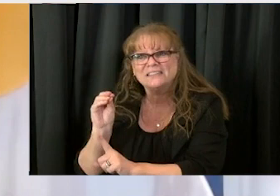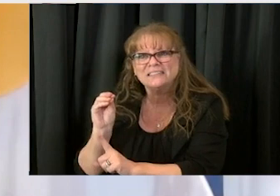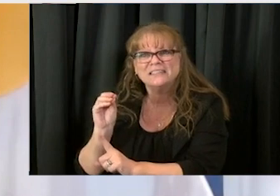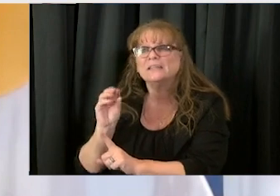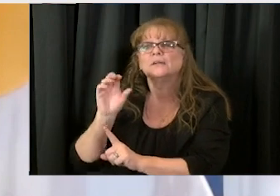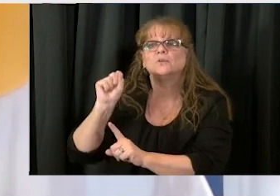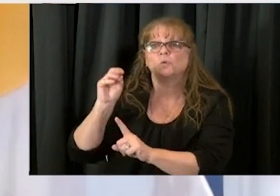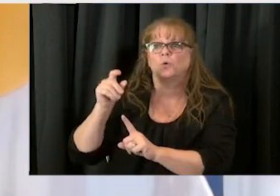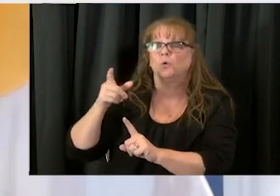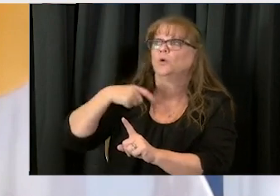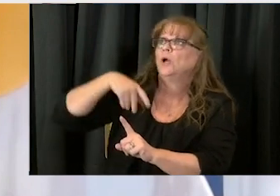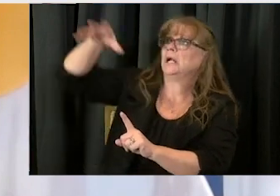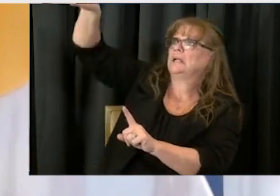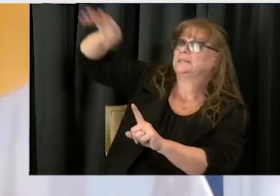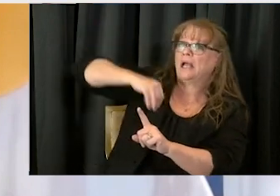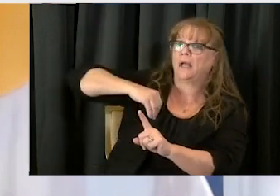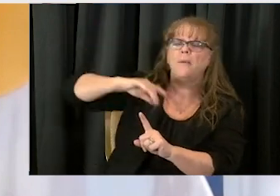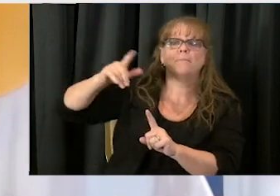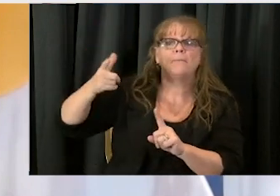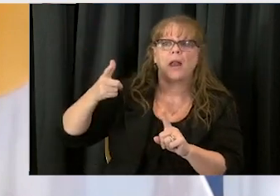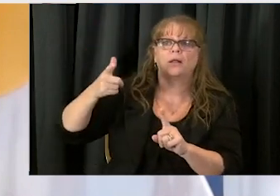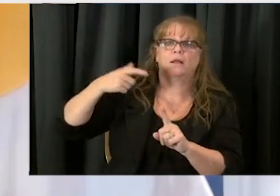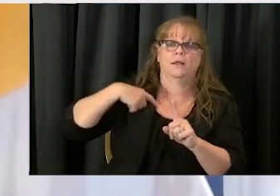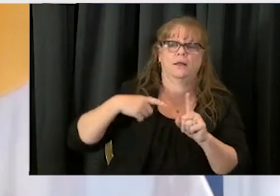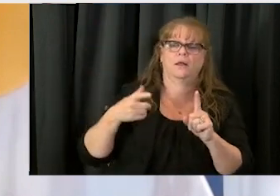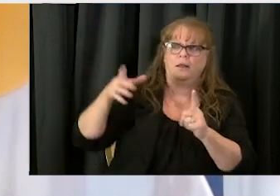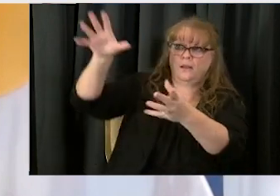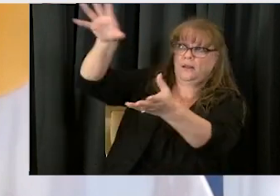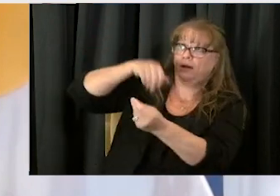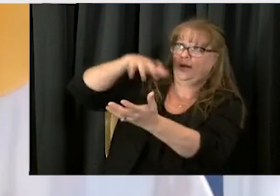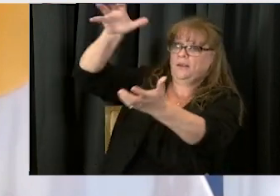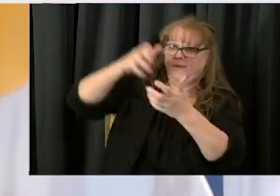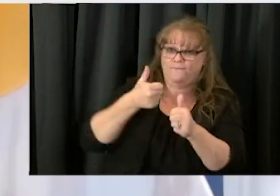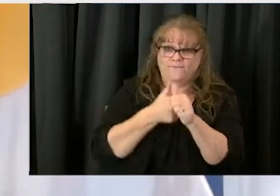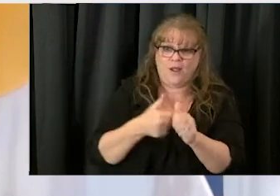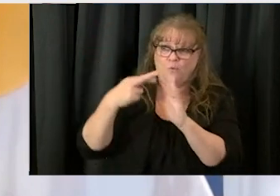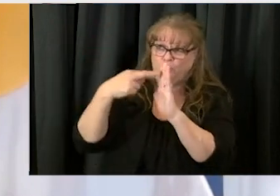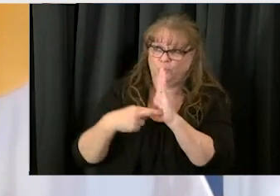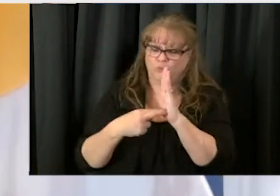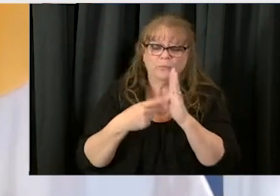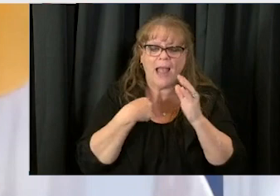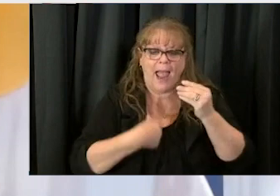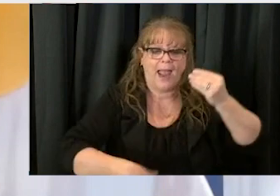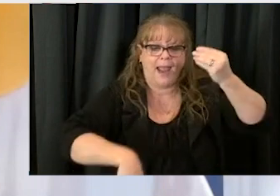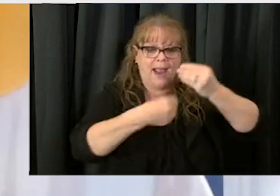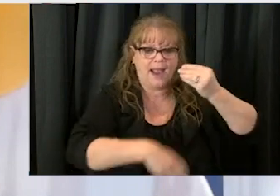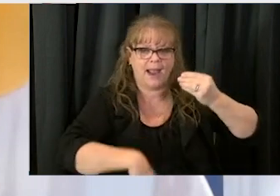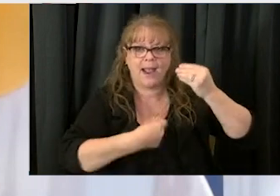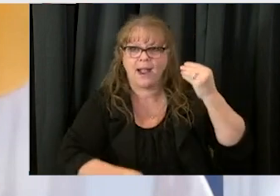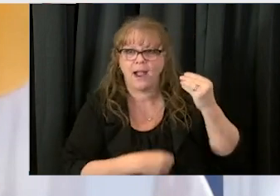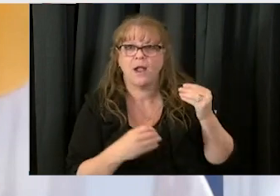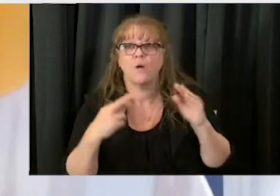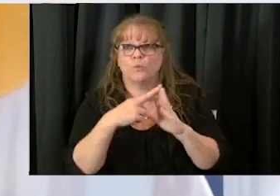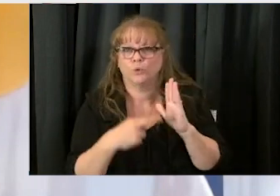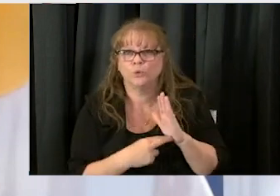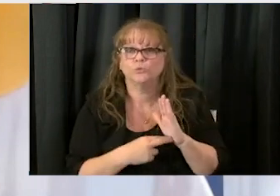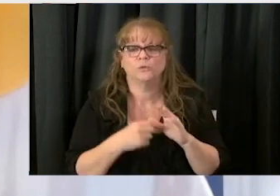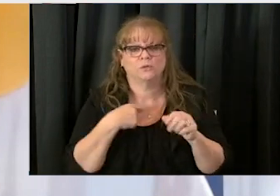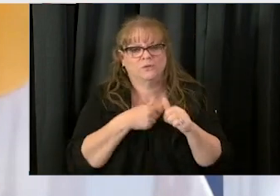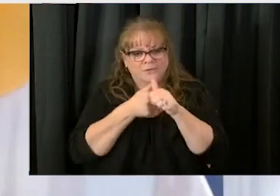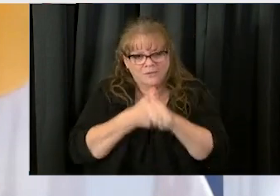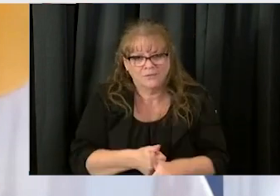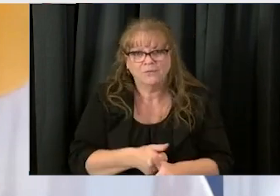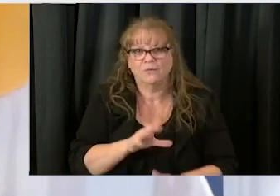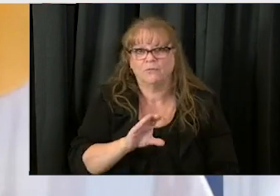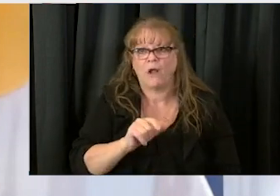make sure that Colorado's vaccination strategy, that everybody can have the full confidence that it is based in the principle of